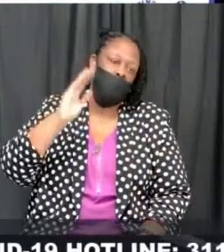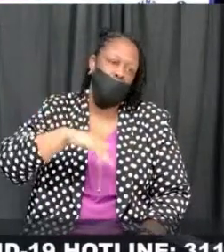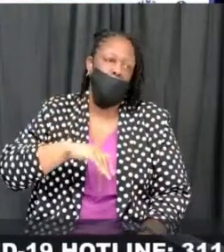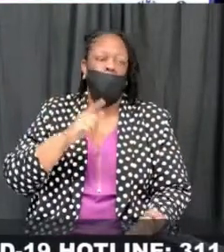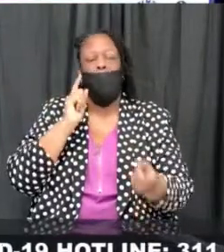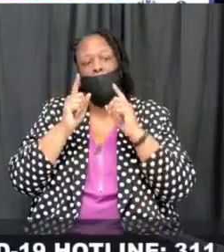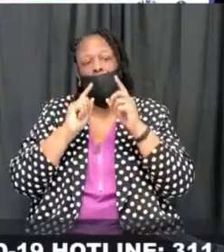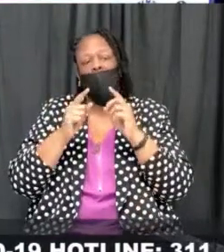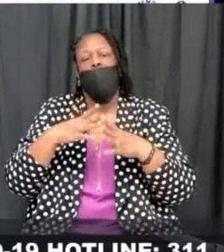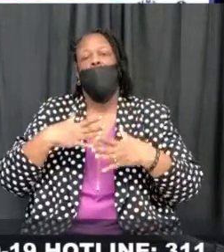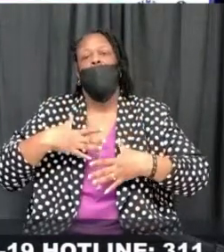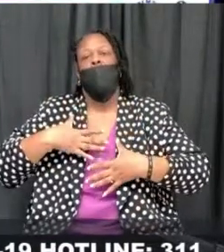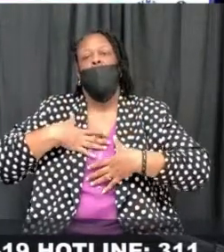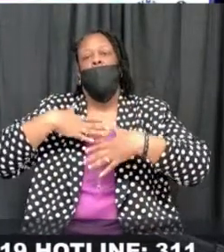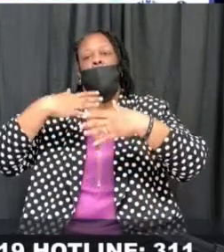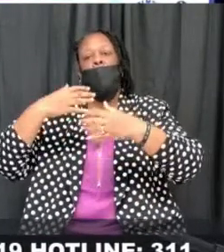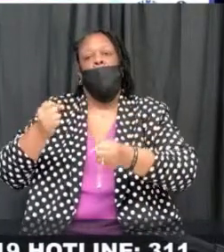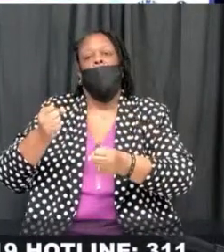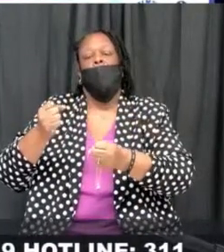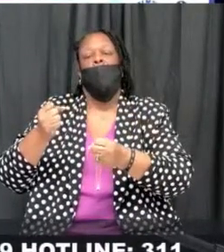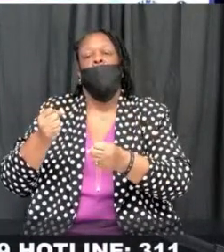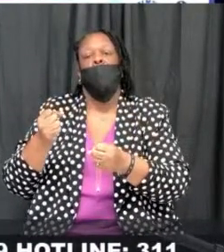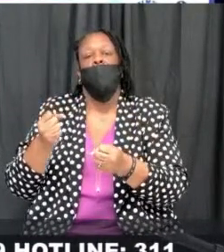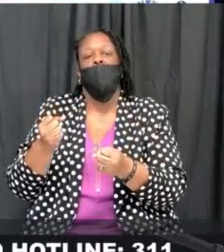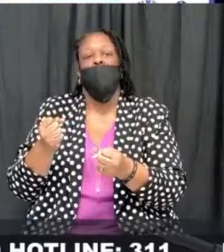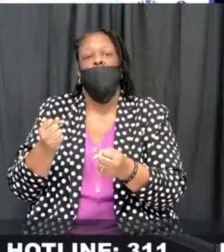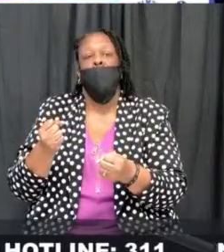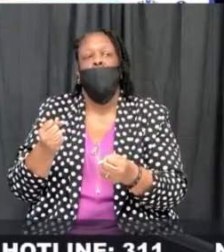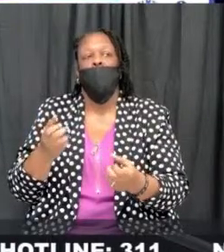Health Emergency Operations Center